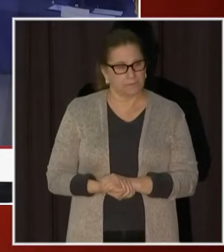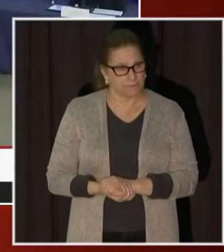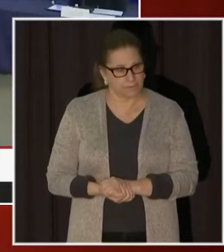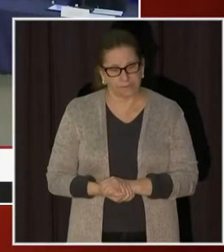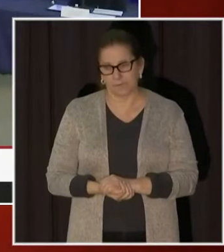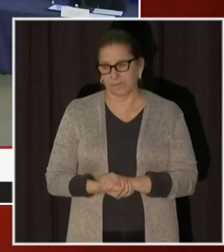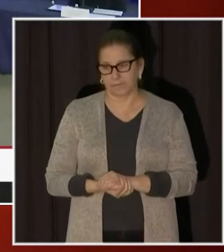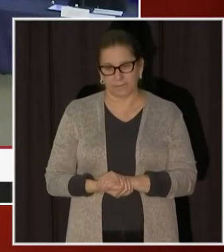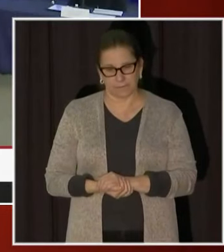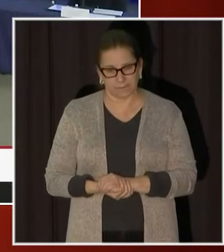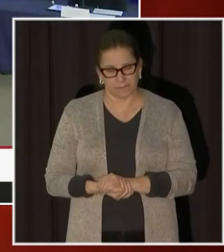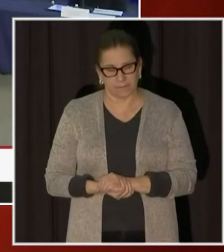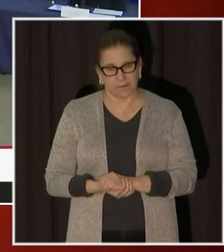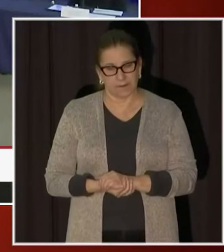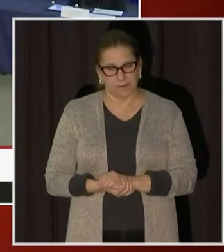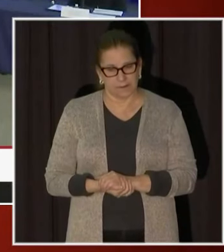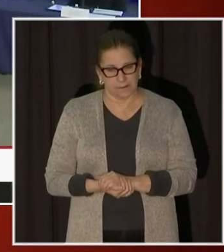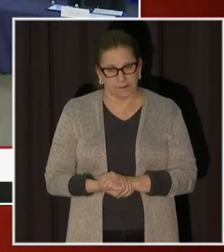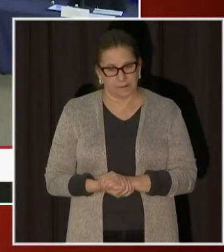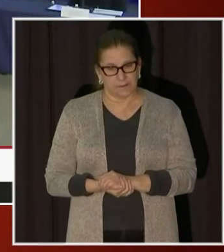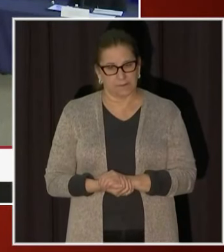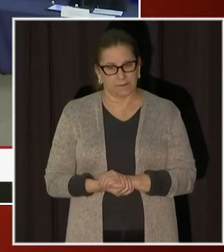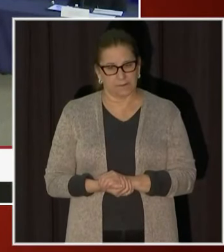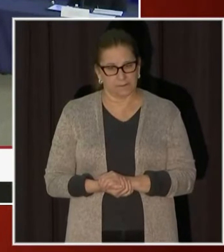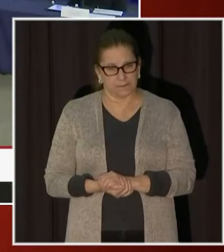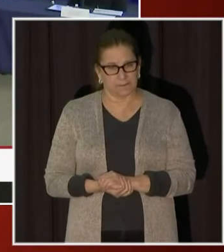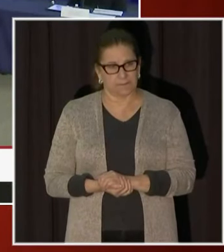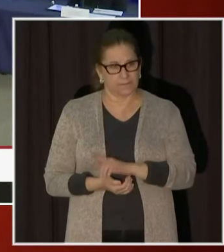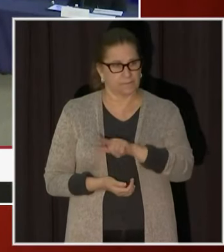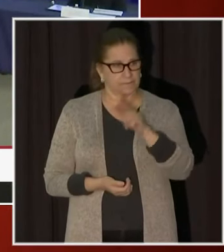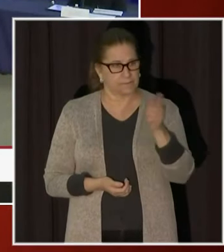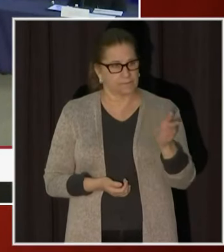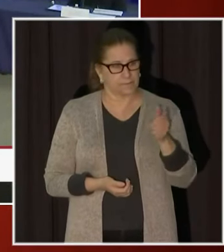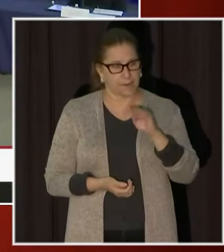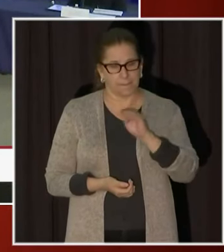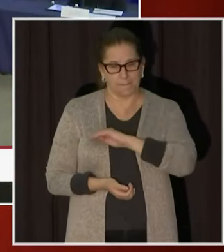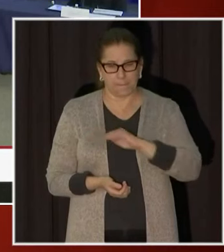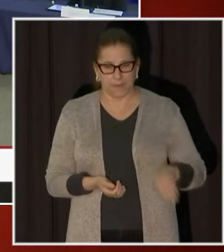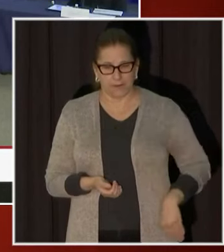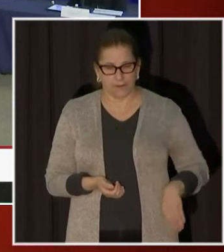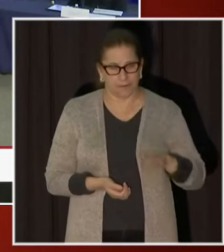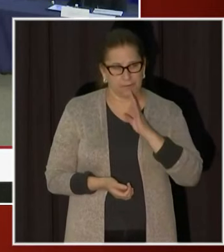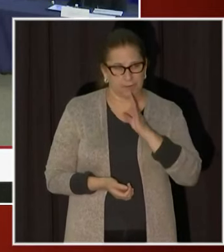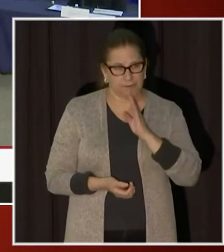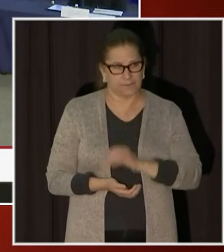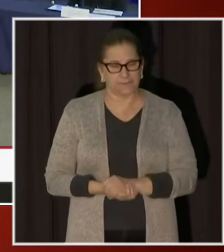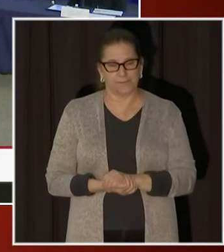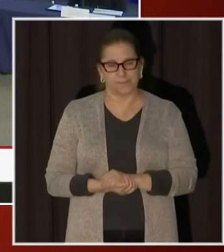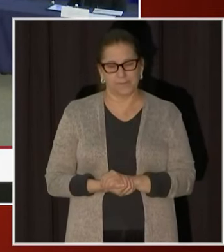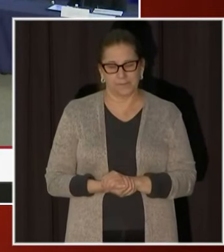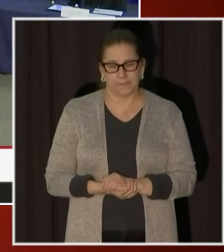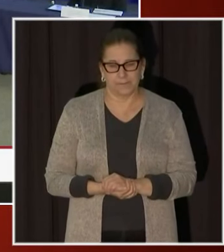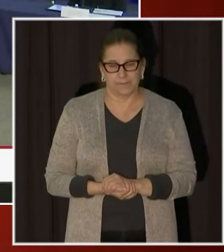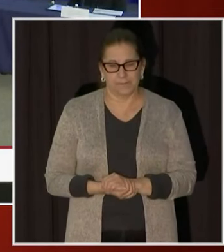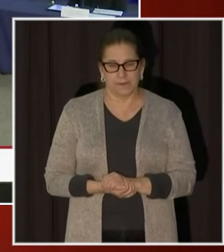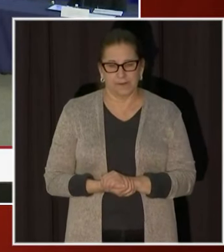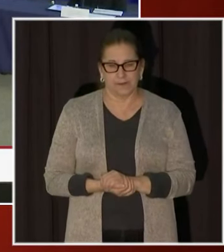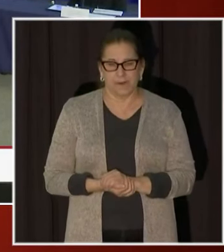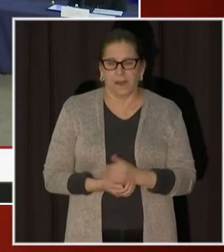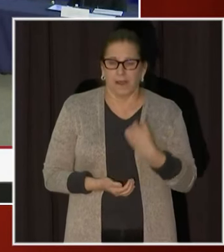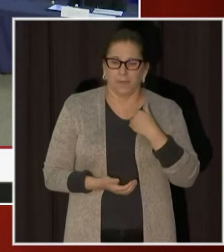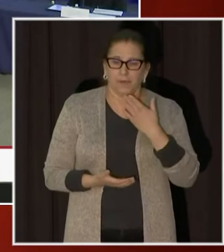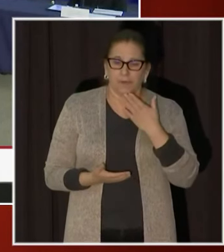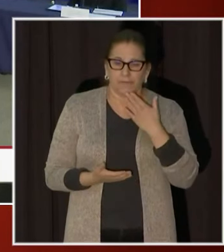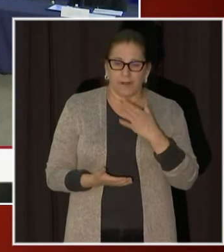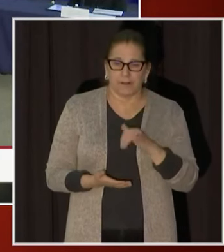My agencies have commented on the various proposals, and I am grateful that the council has taken